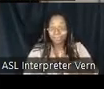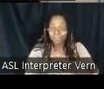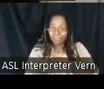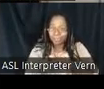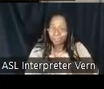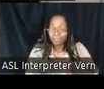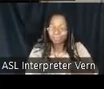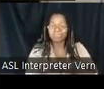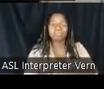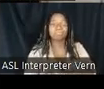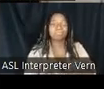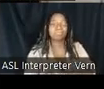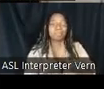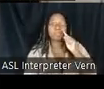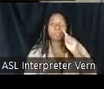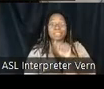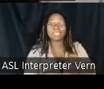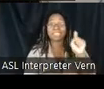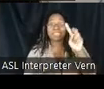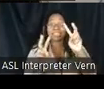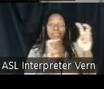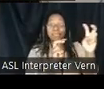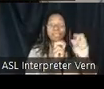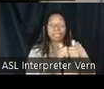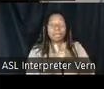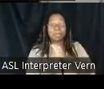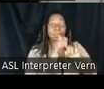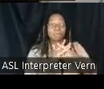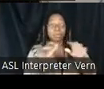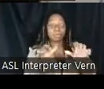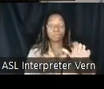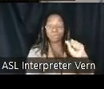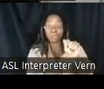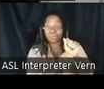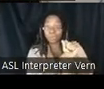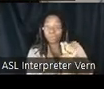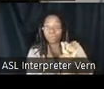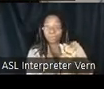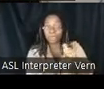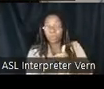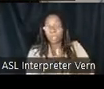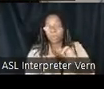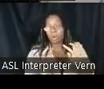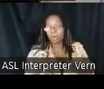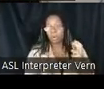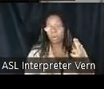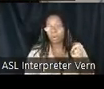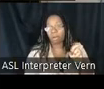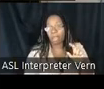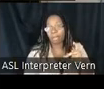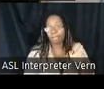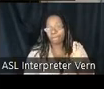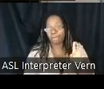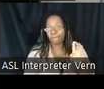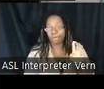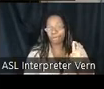just put it in this context, is that the way that we started doing this work, I think, was that we were helpers, right? And helpers address the